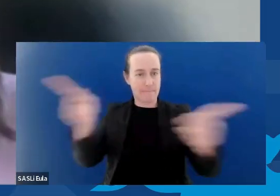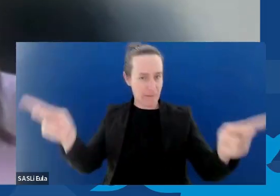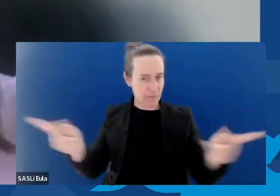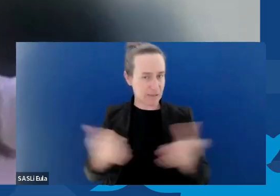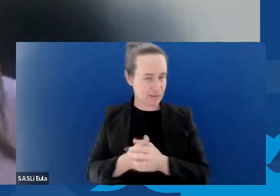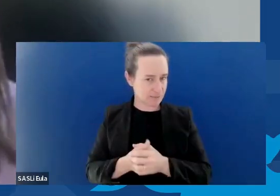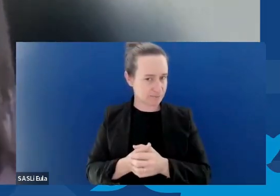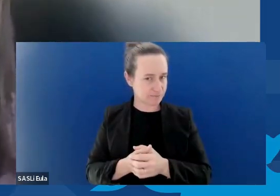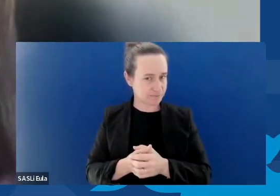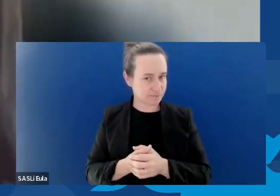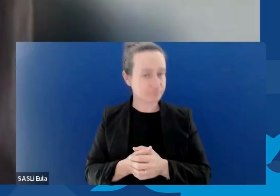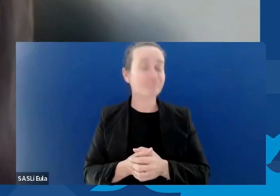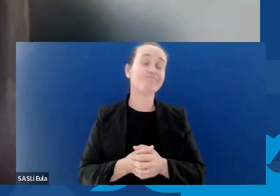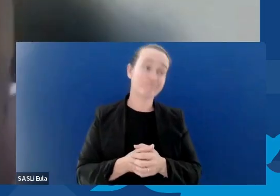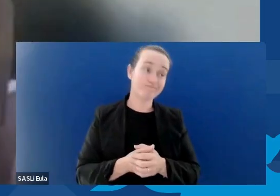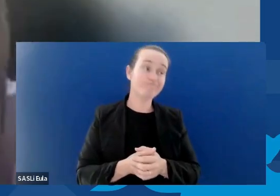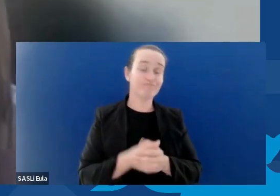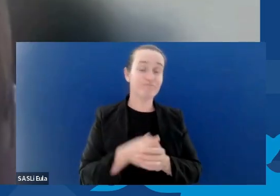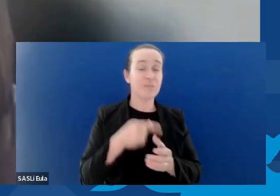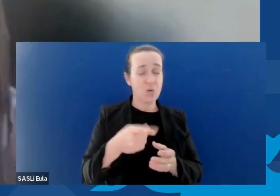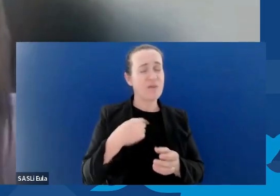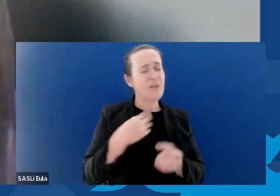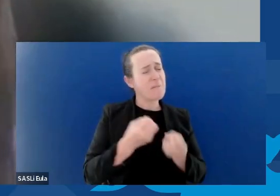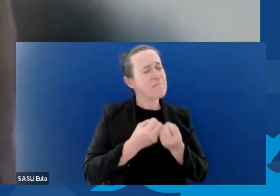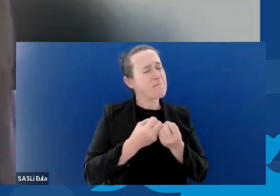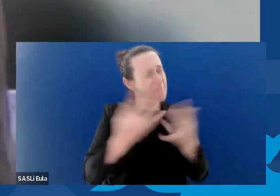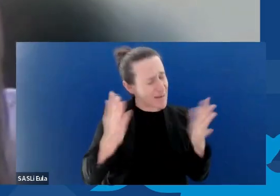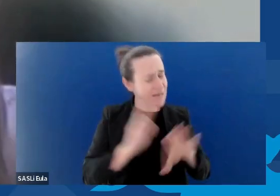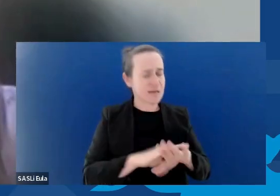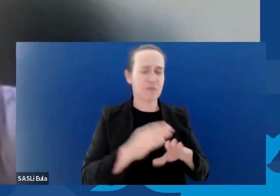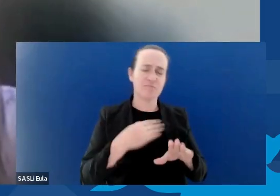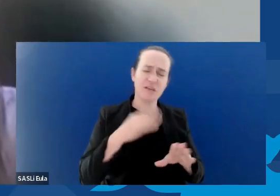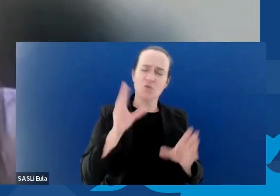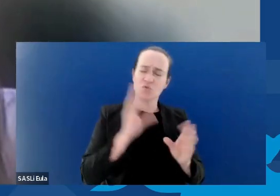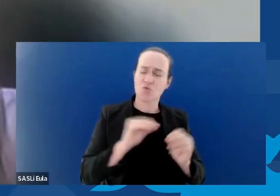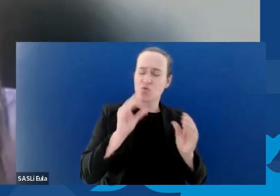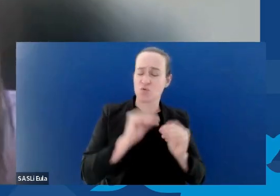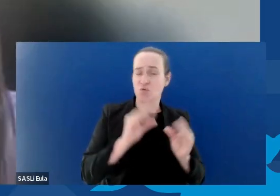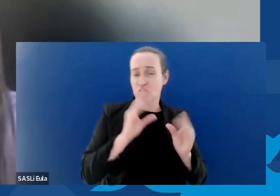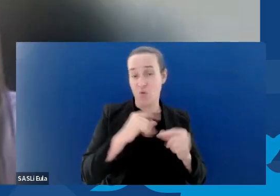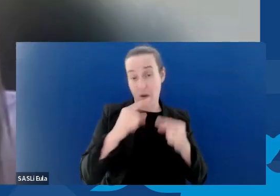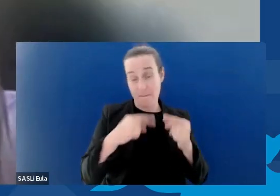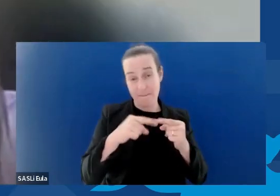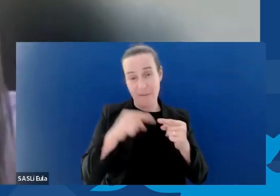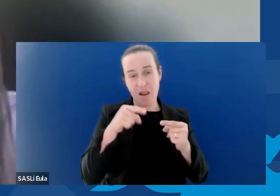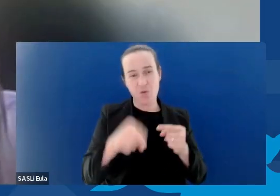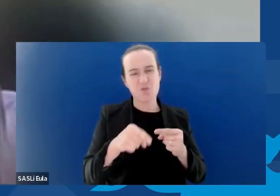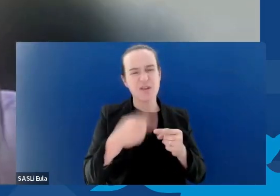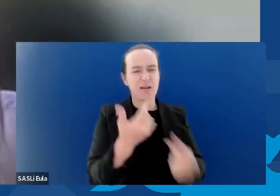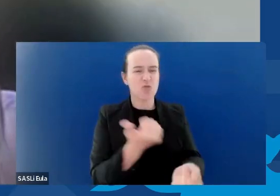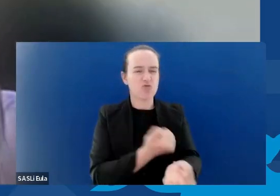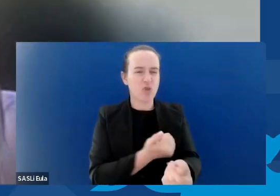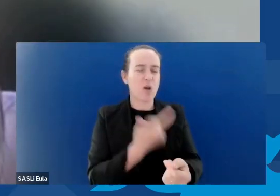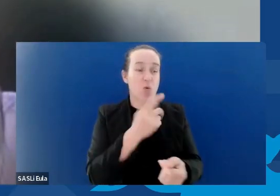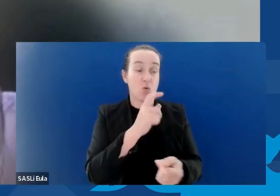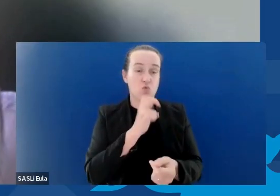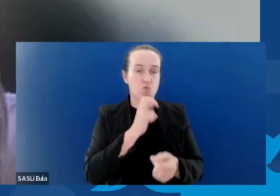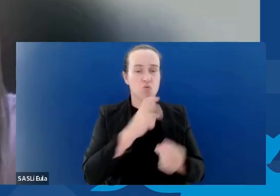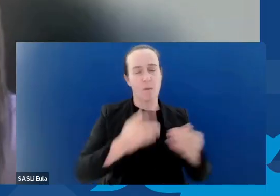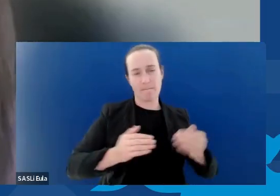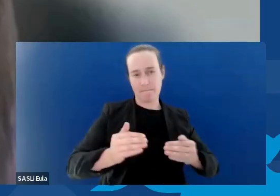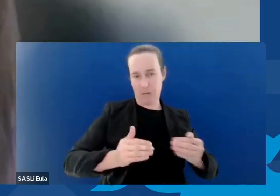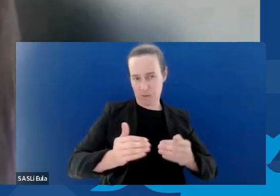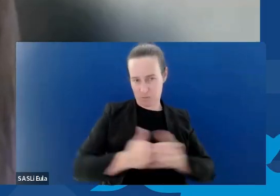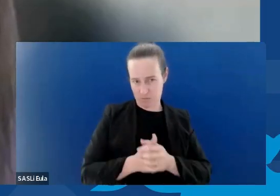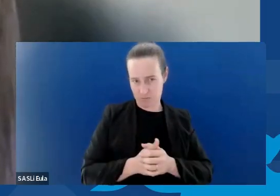So very many conversations I had around substance use management, and very often